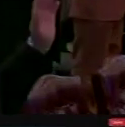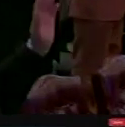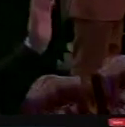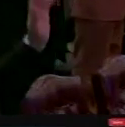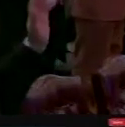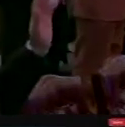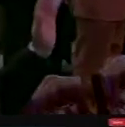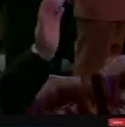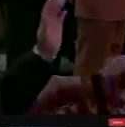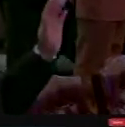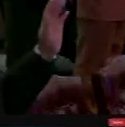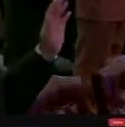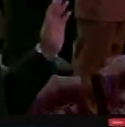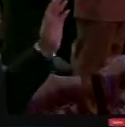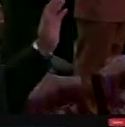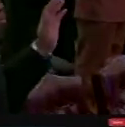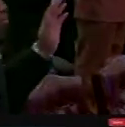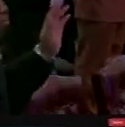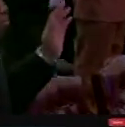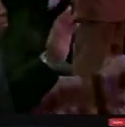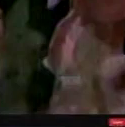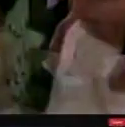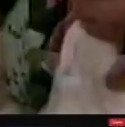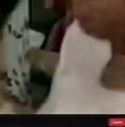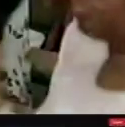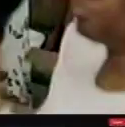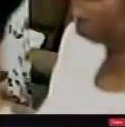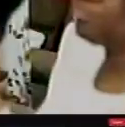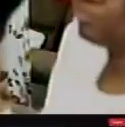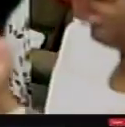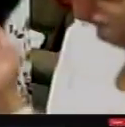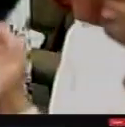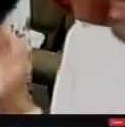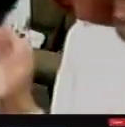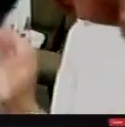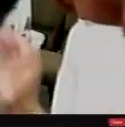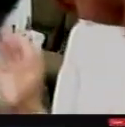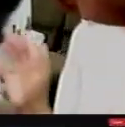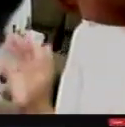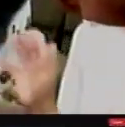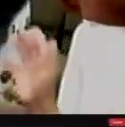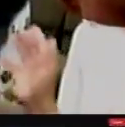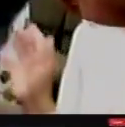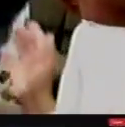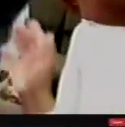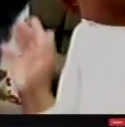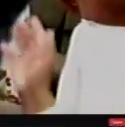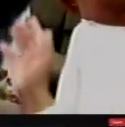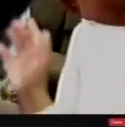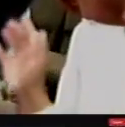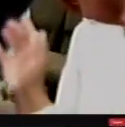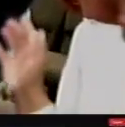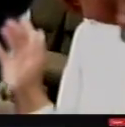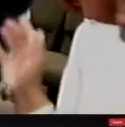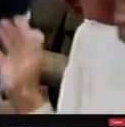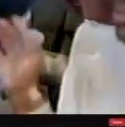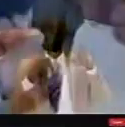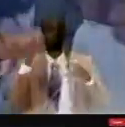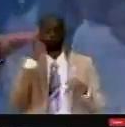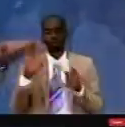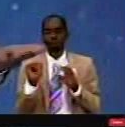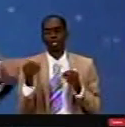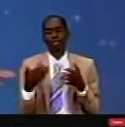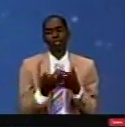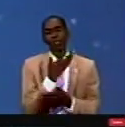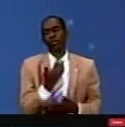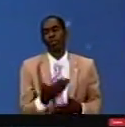you have that sickness because today the Lord that said I will do a new thing I will do a new thing shall he not know he